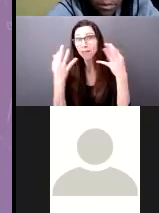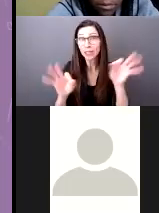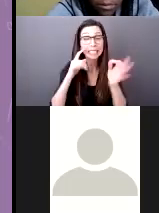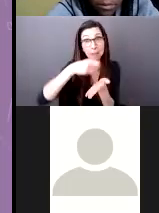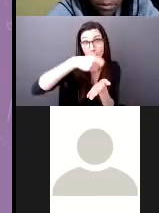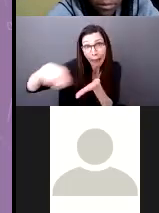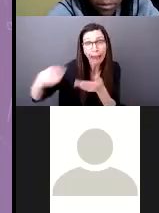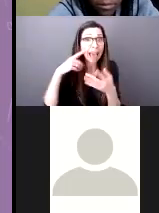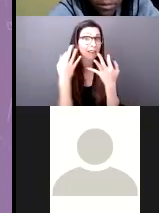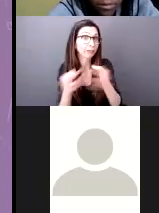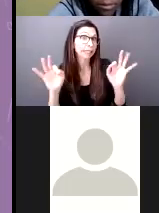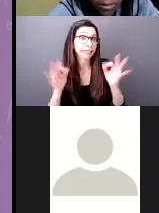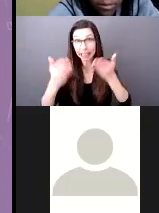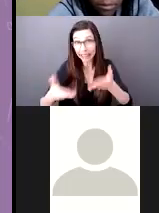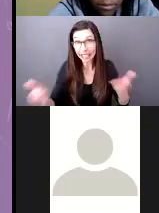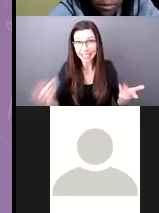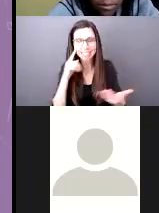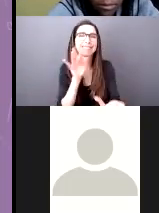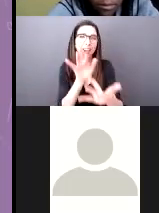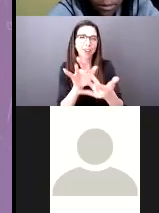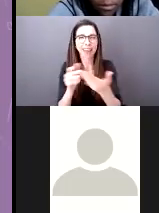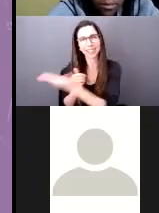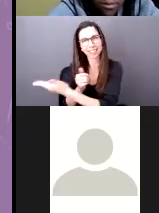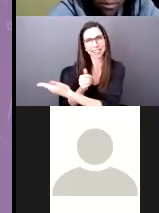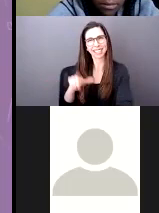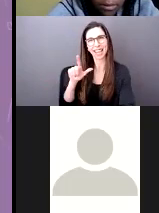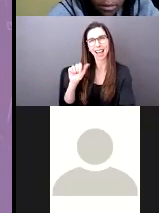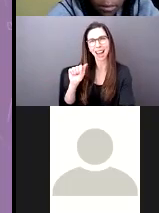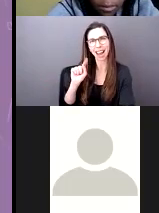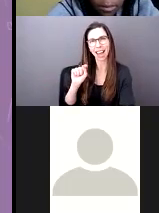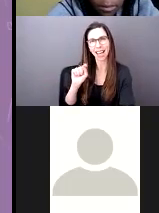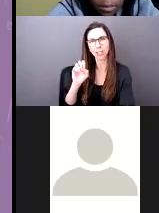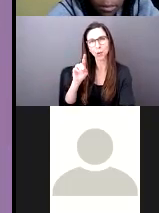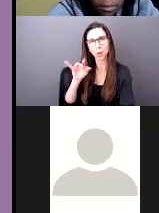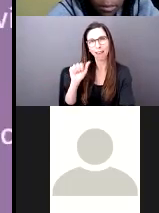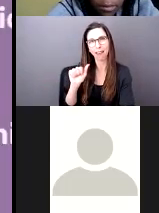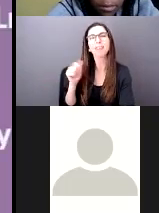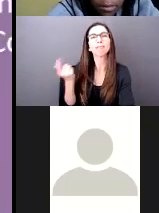please connect with Latoya and she can send you a mail order form.